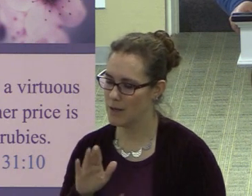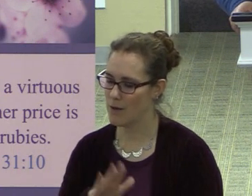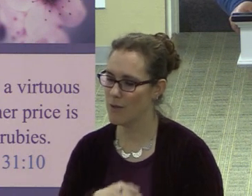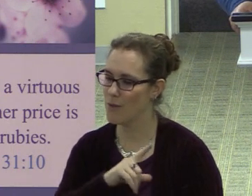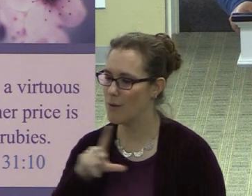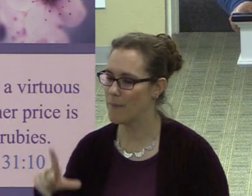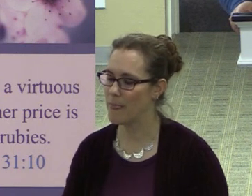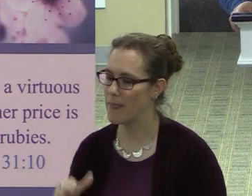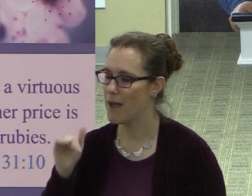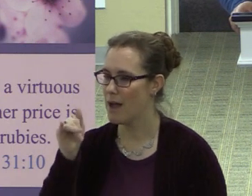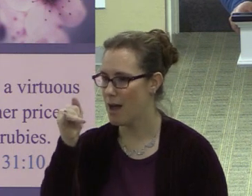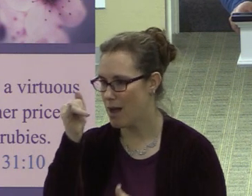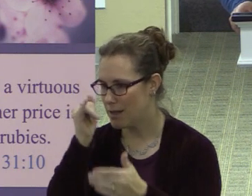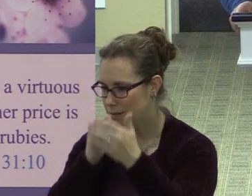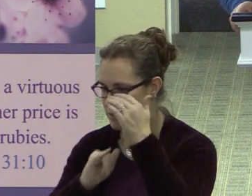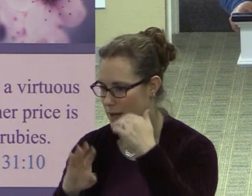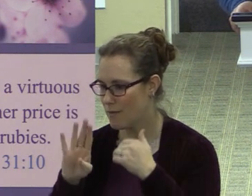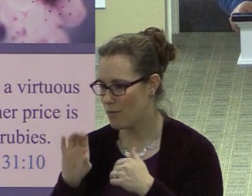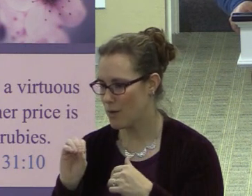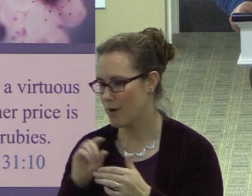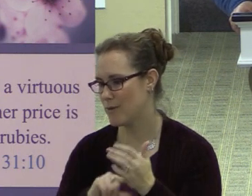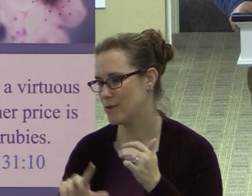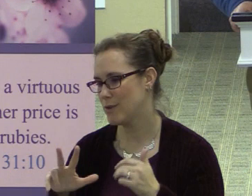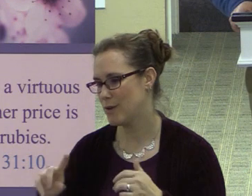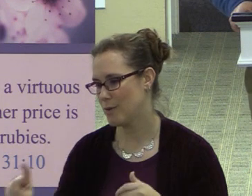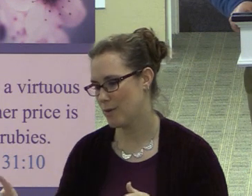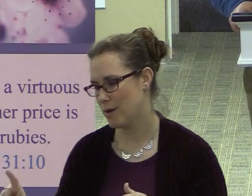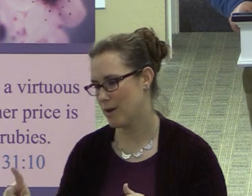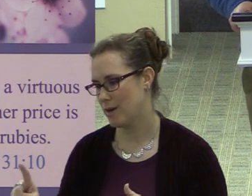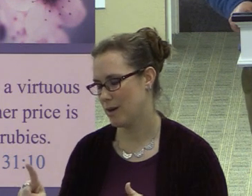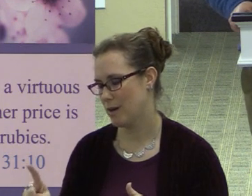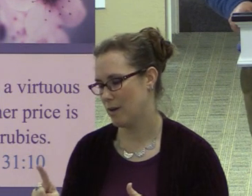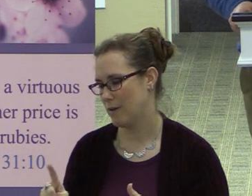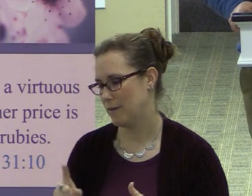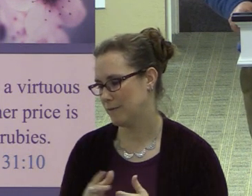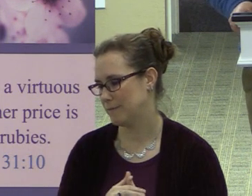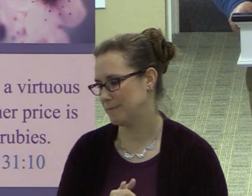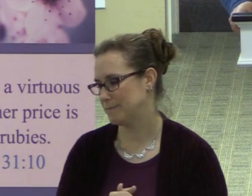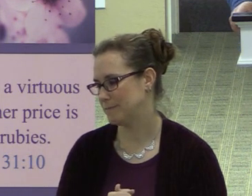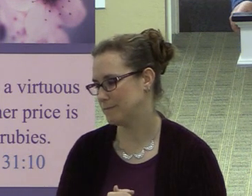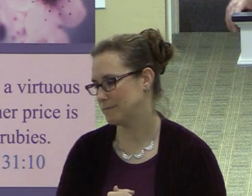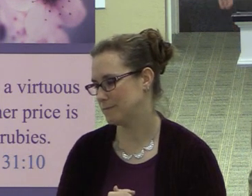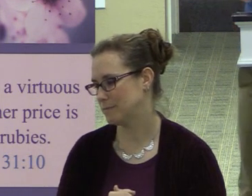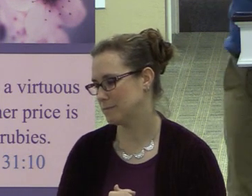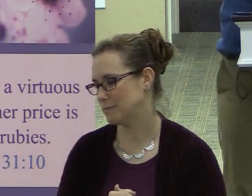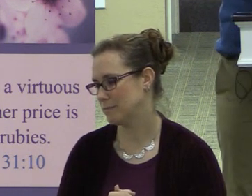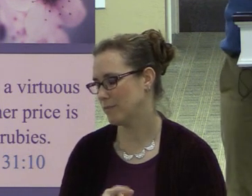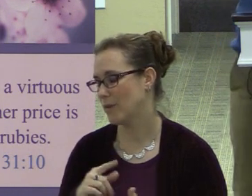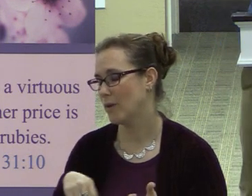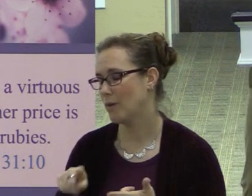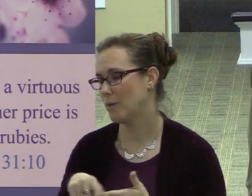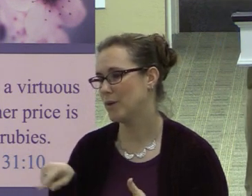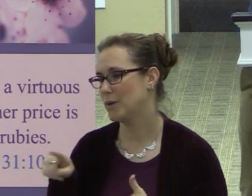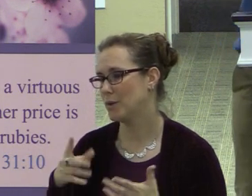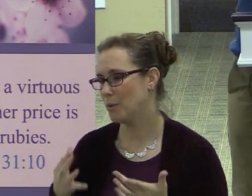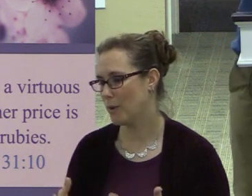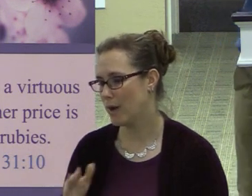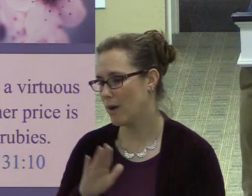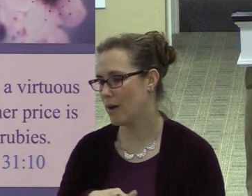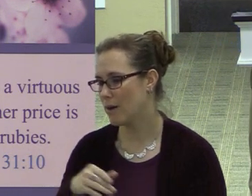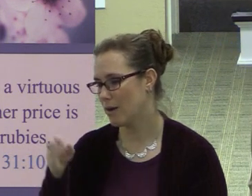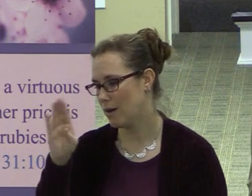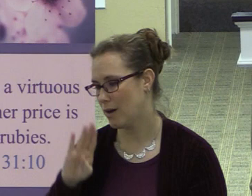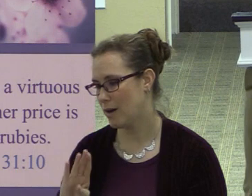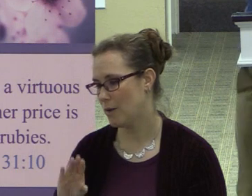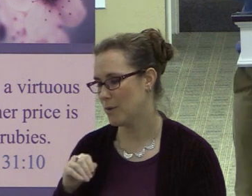Isaiah 40:31. There's so many verses that deal with stressing us with waiting on God. When you wait on God, when you're in that